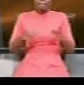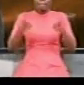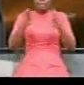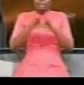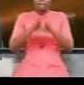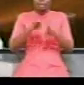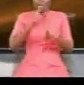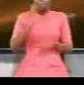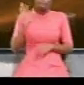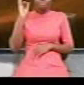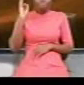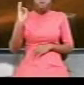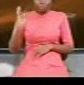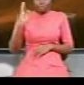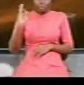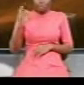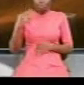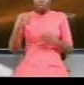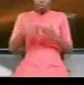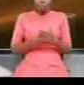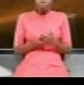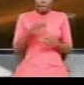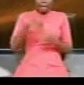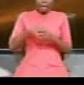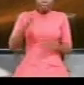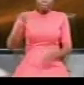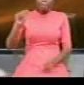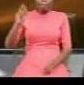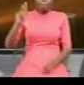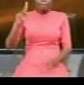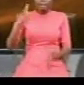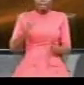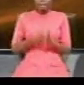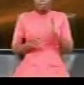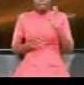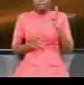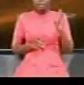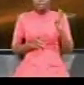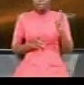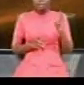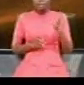is preaching the gospel. In Mark chapter 16,